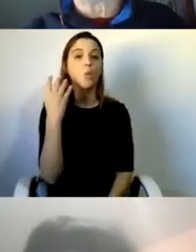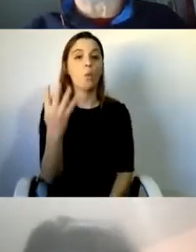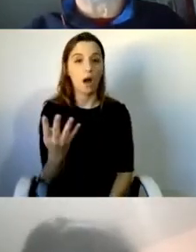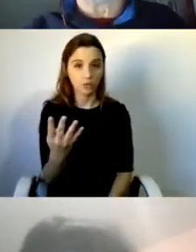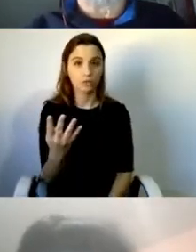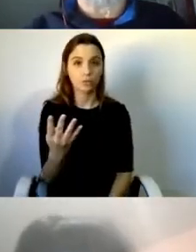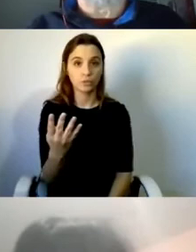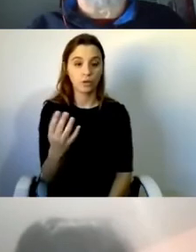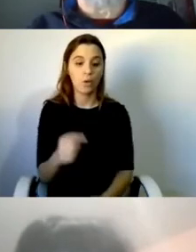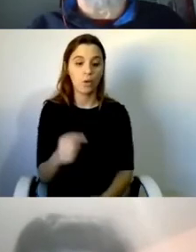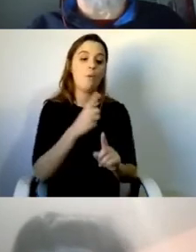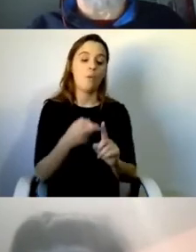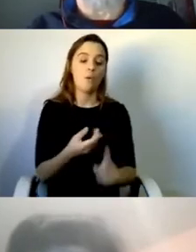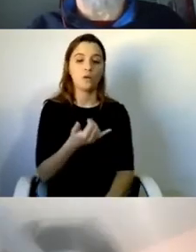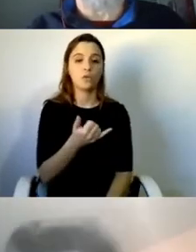2003,